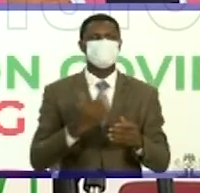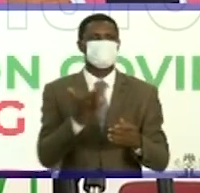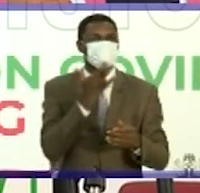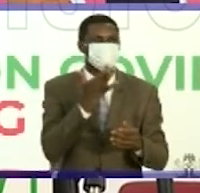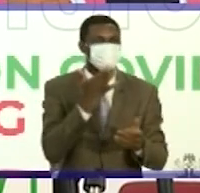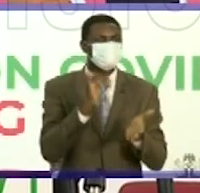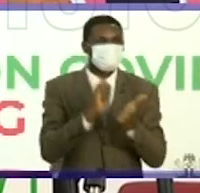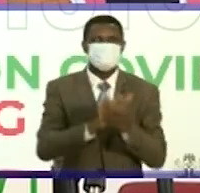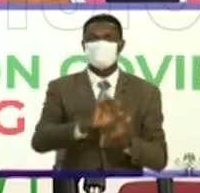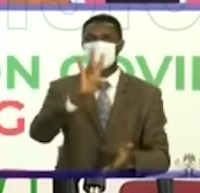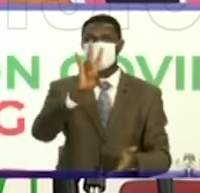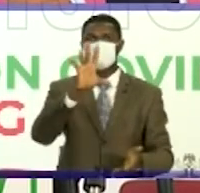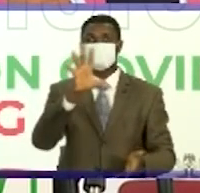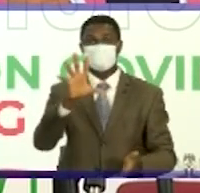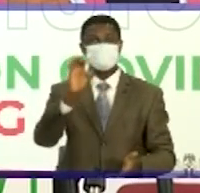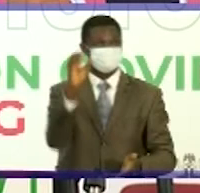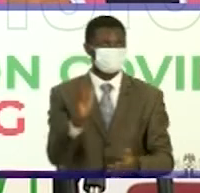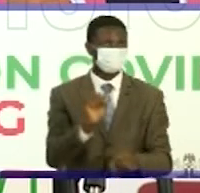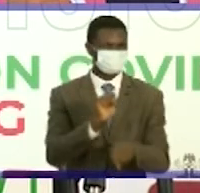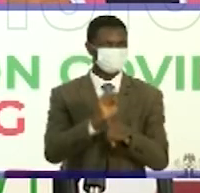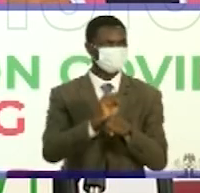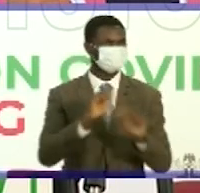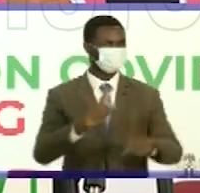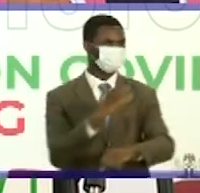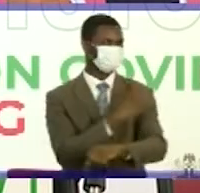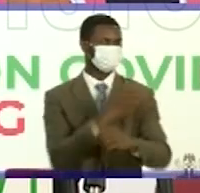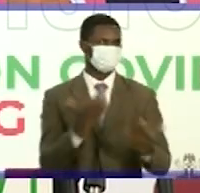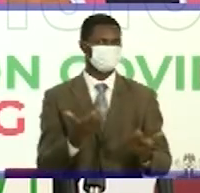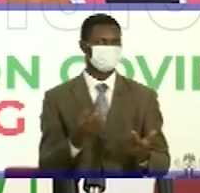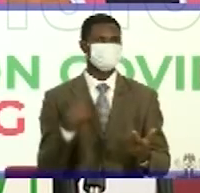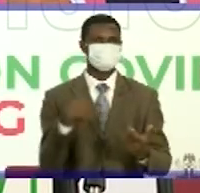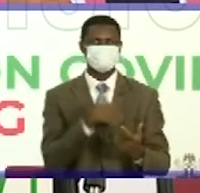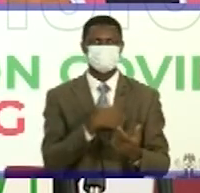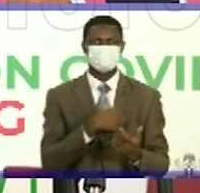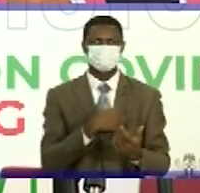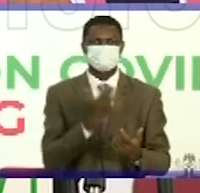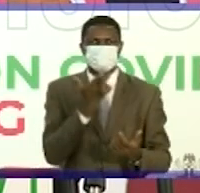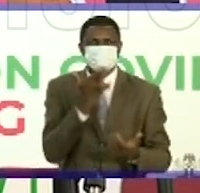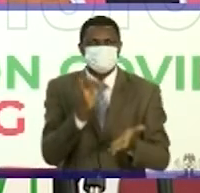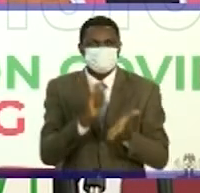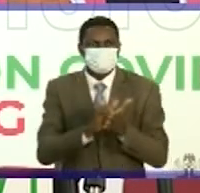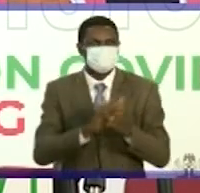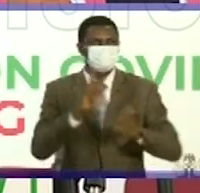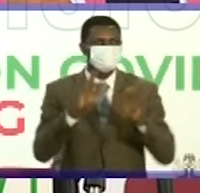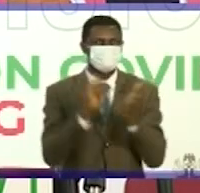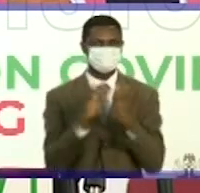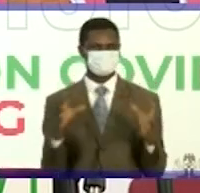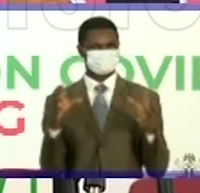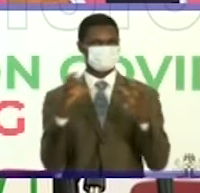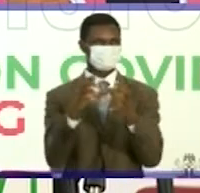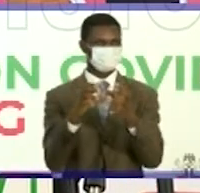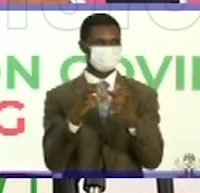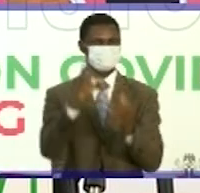staffing capacity. And we would prefer them within the banking halls to reduce the number of people within the banking halls to not more